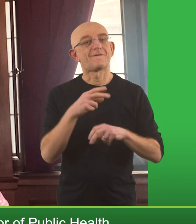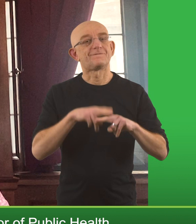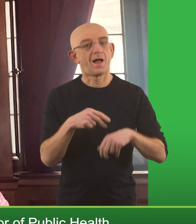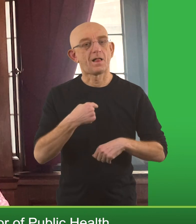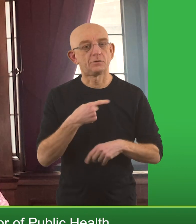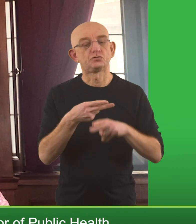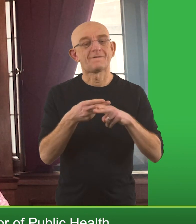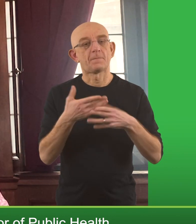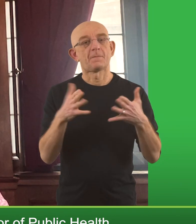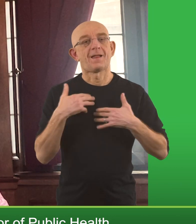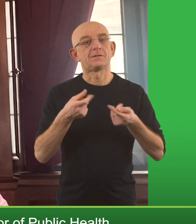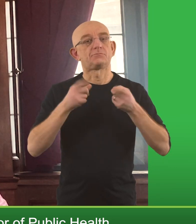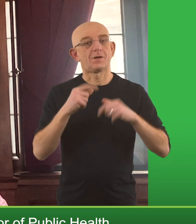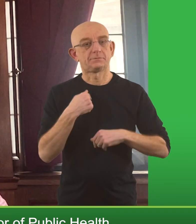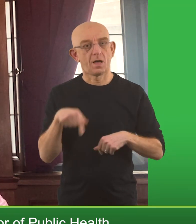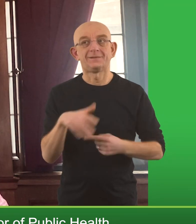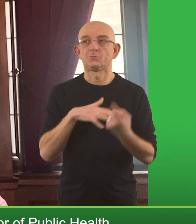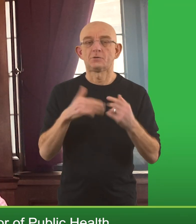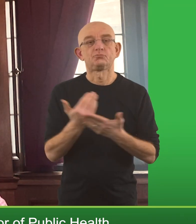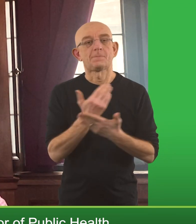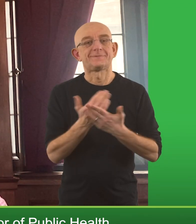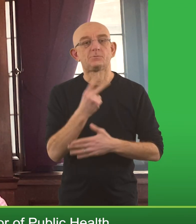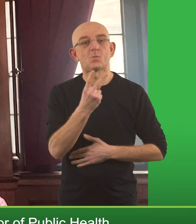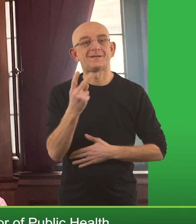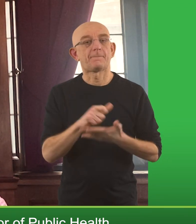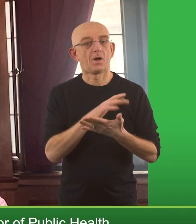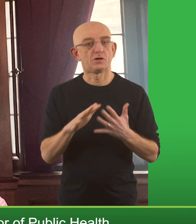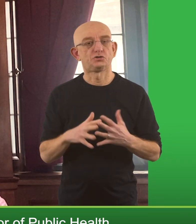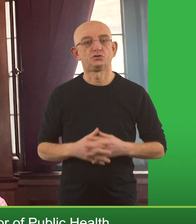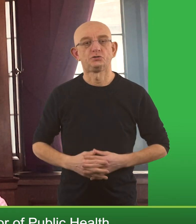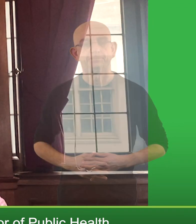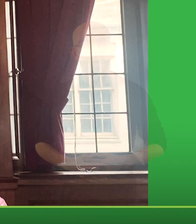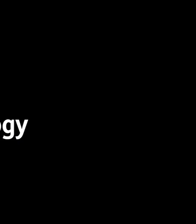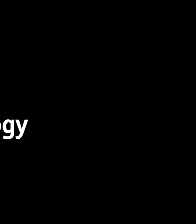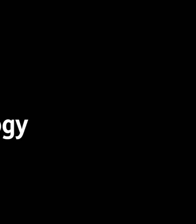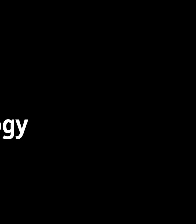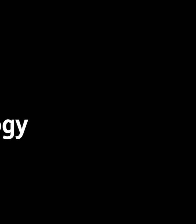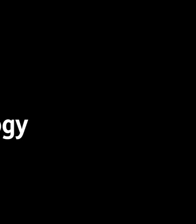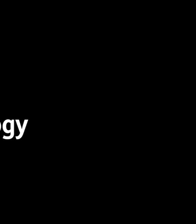Hi, my name is Greg Felt. I'm Director of Public Health. This is a situation report of today, the 22nd of March.